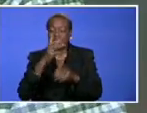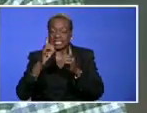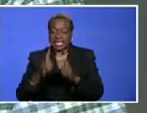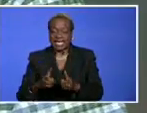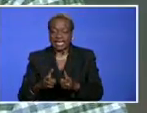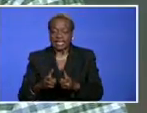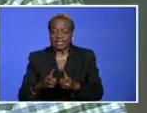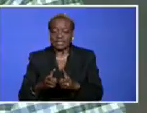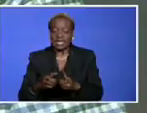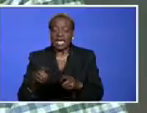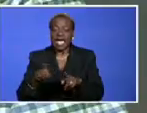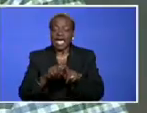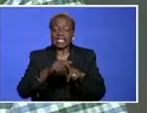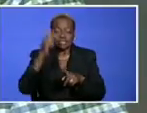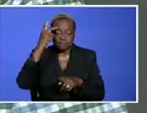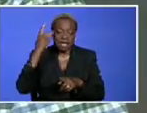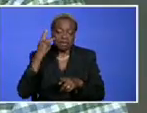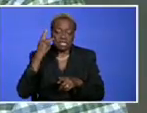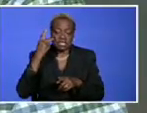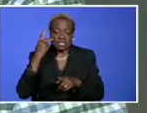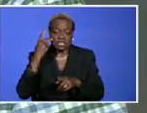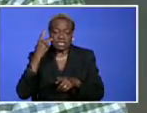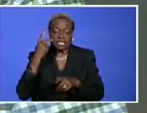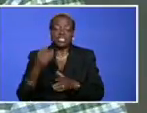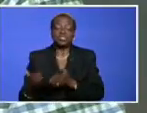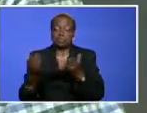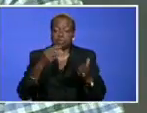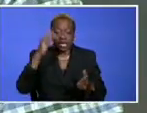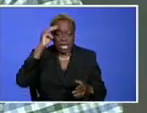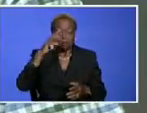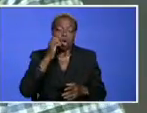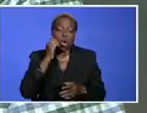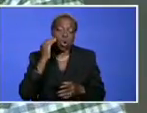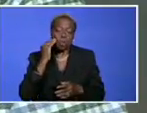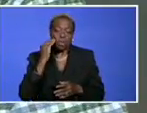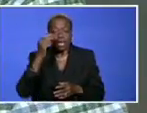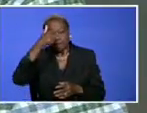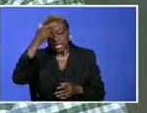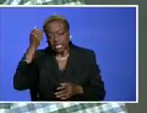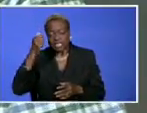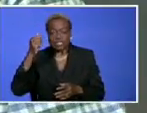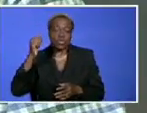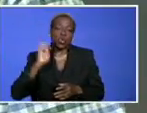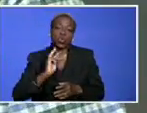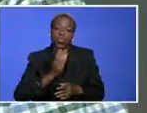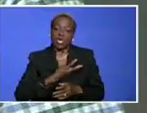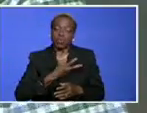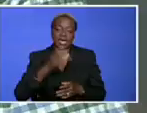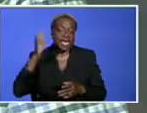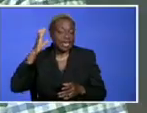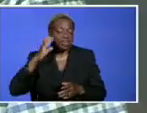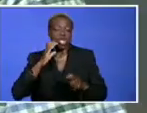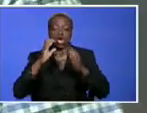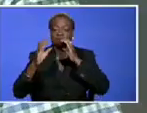as parents that, you know what, we need to bring him in, because we were hearing conversation that